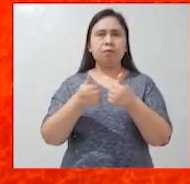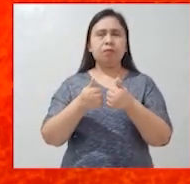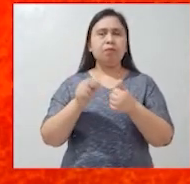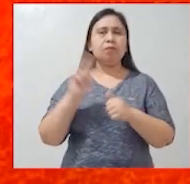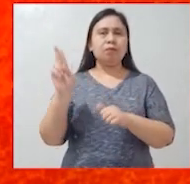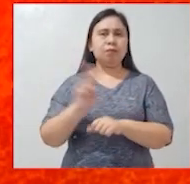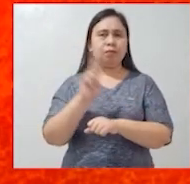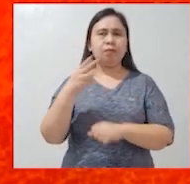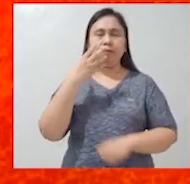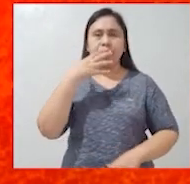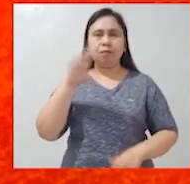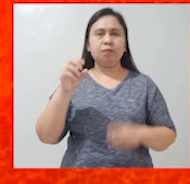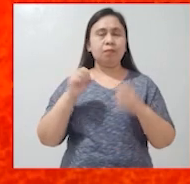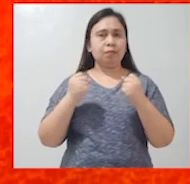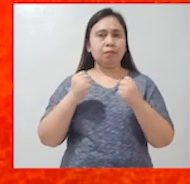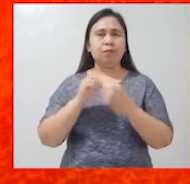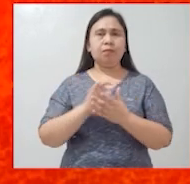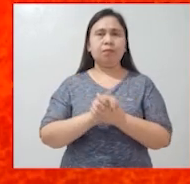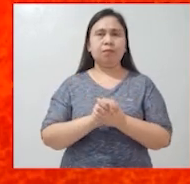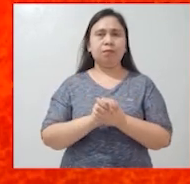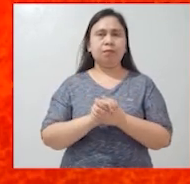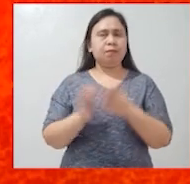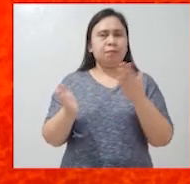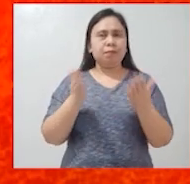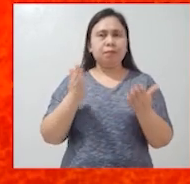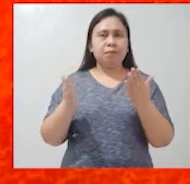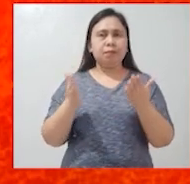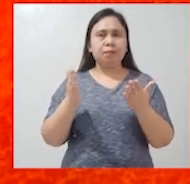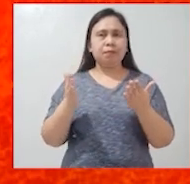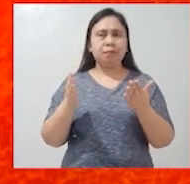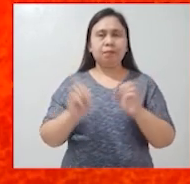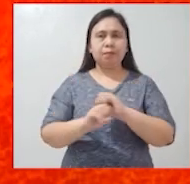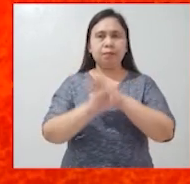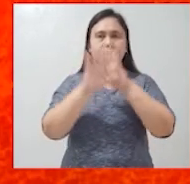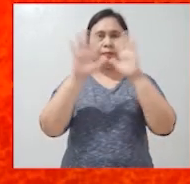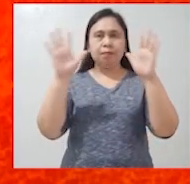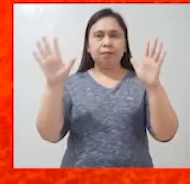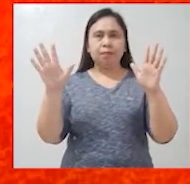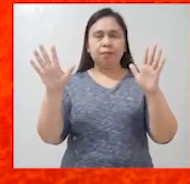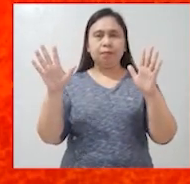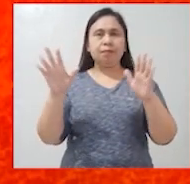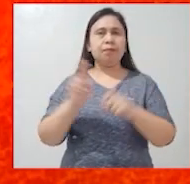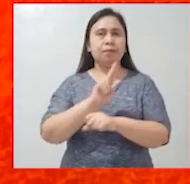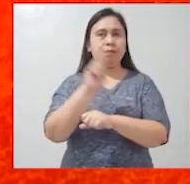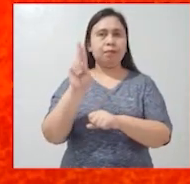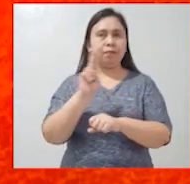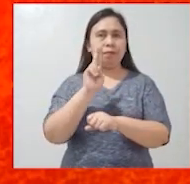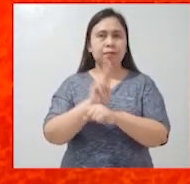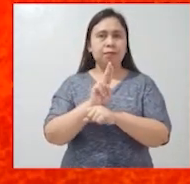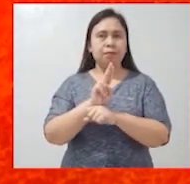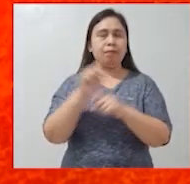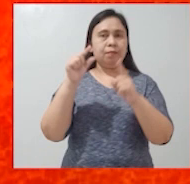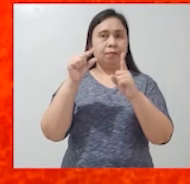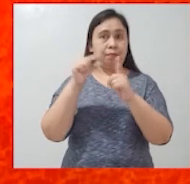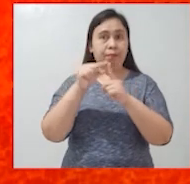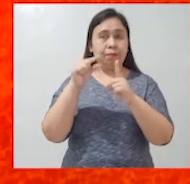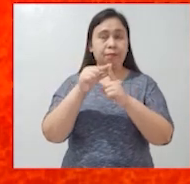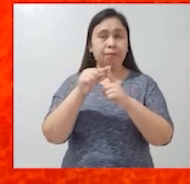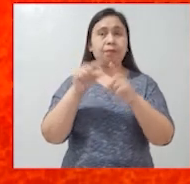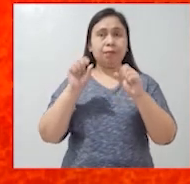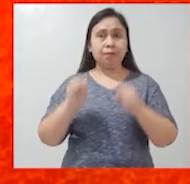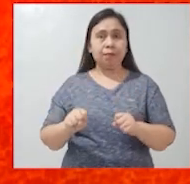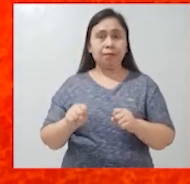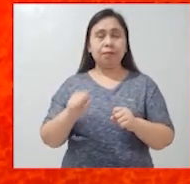we use the words hot and cold, it will become clear that in our everyday use, the terms can be